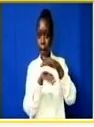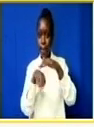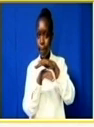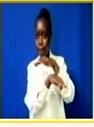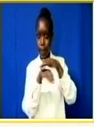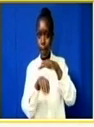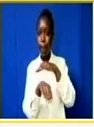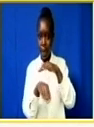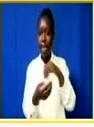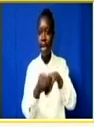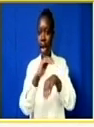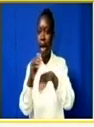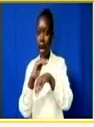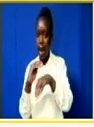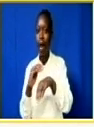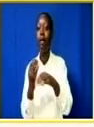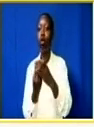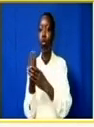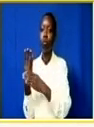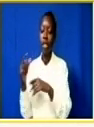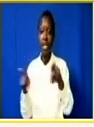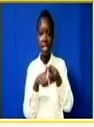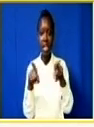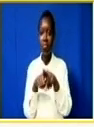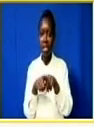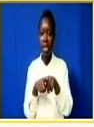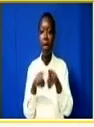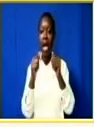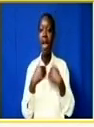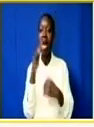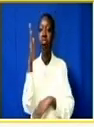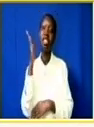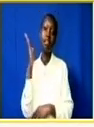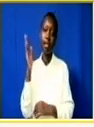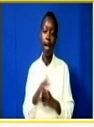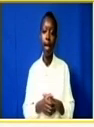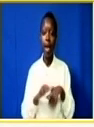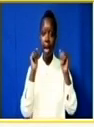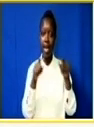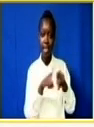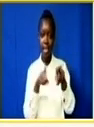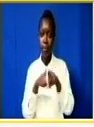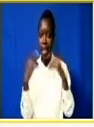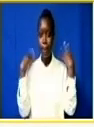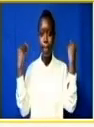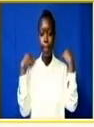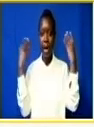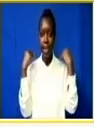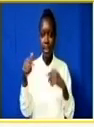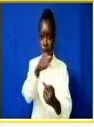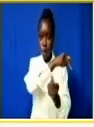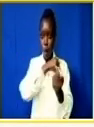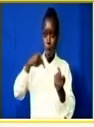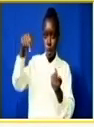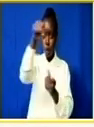We have also said... Mm-hmm. Trees. We have trees. And from there, we can also say... Contour farming.